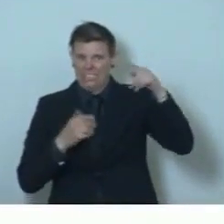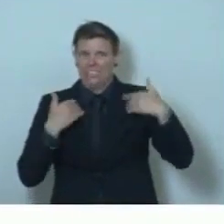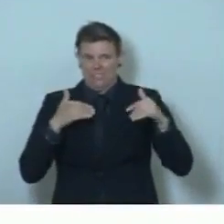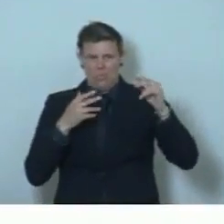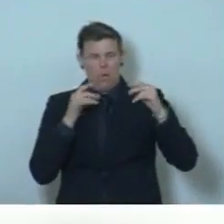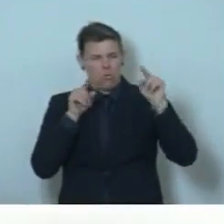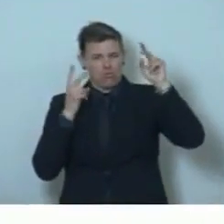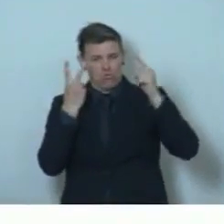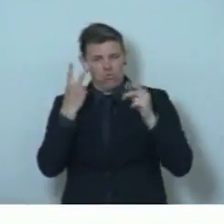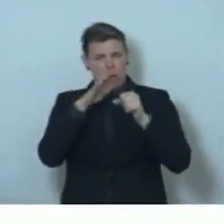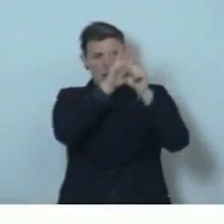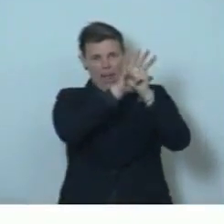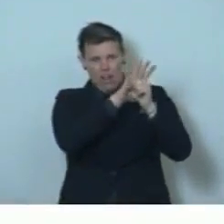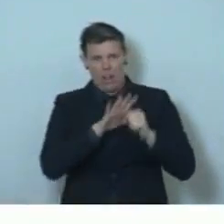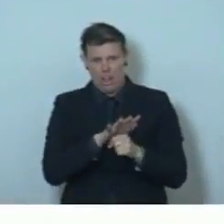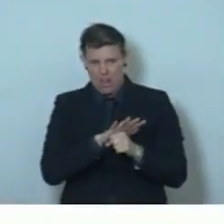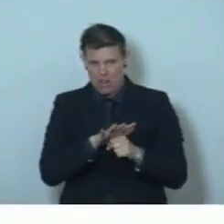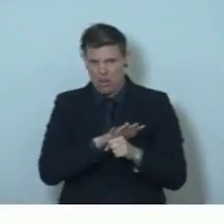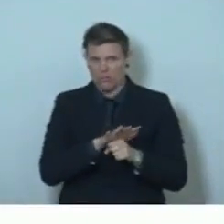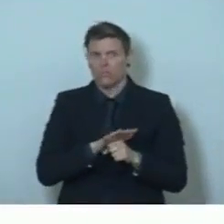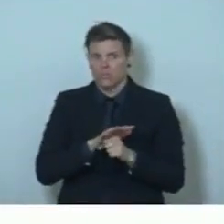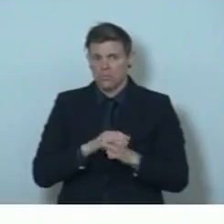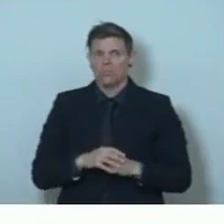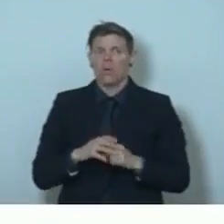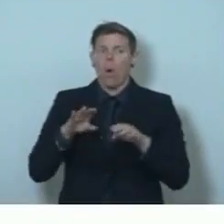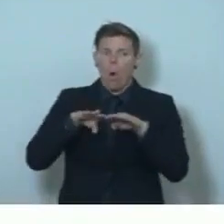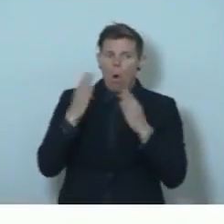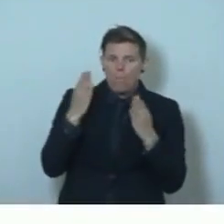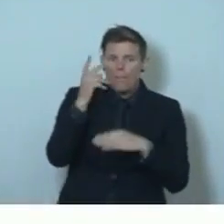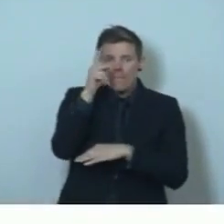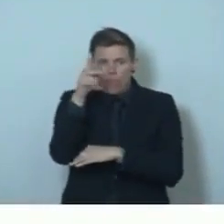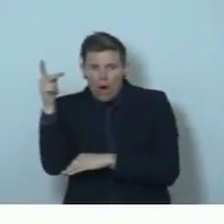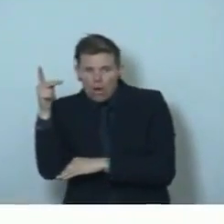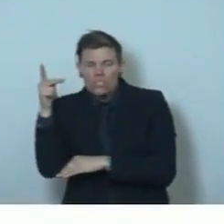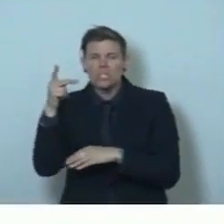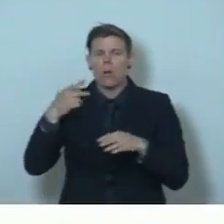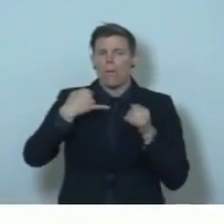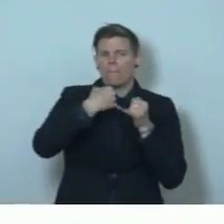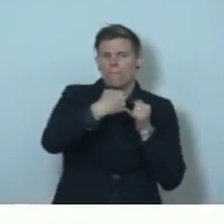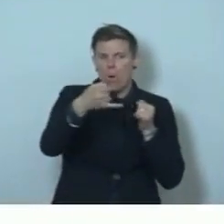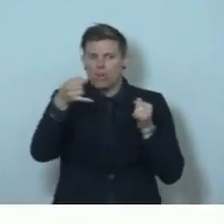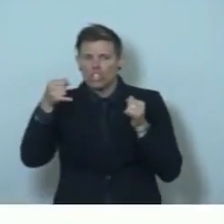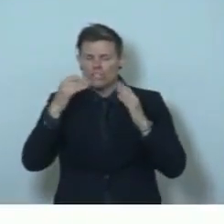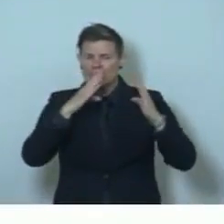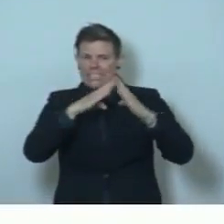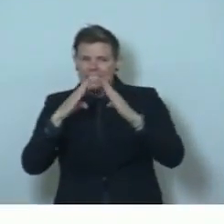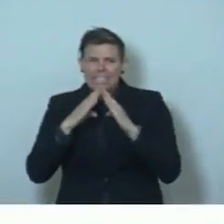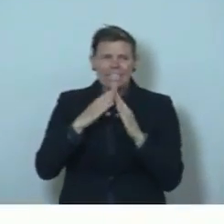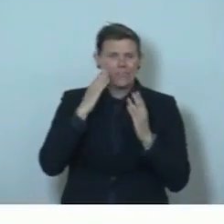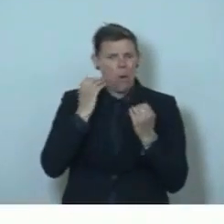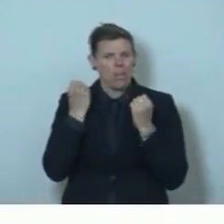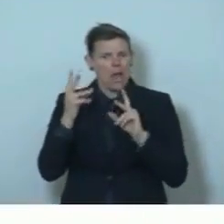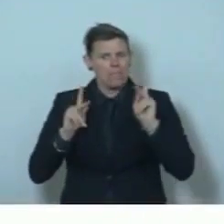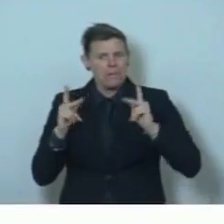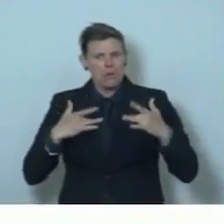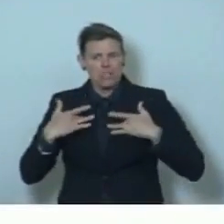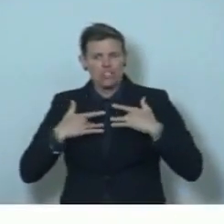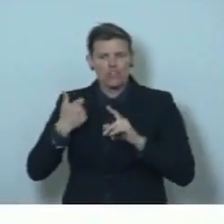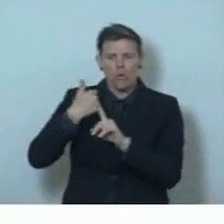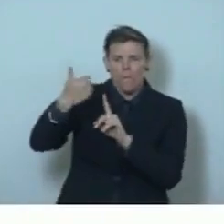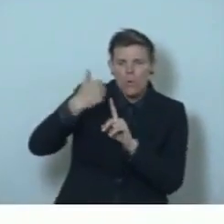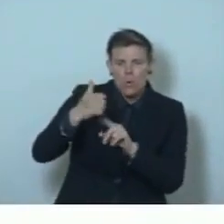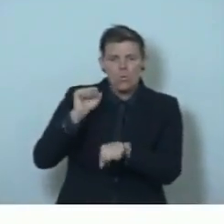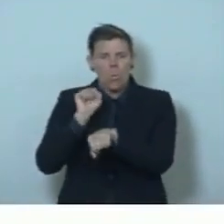parks and the border cities where we are concerned about seeing traffic from our sister states. You will